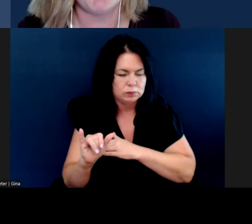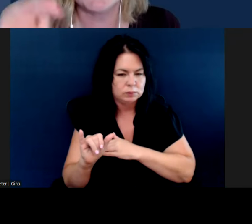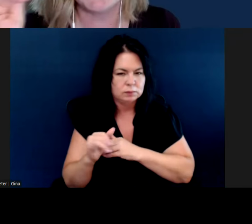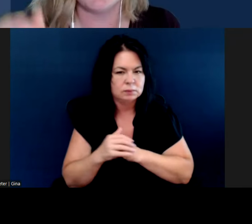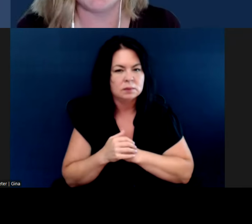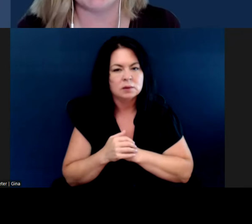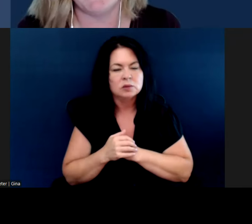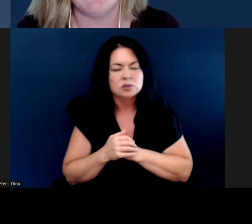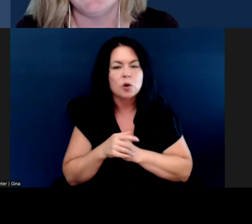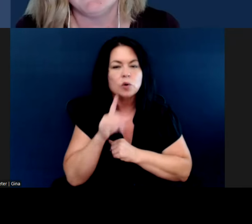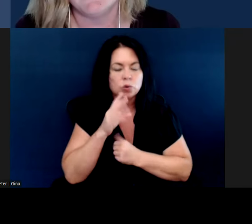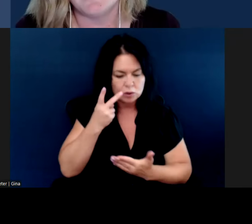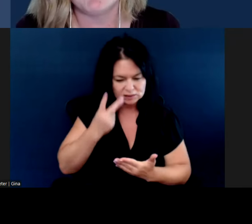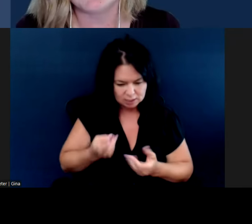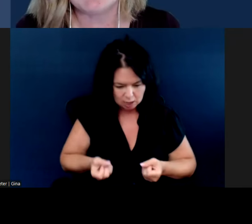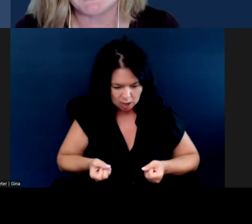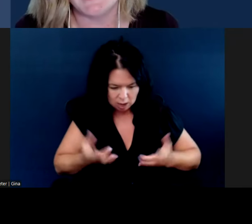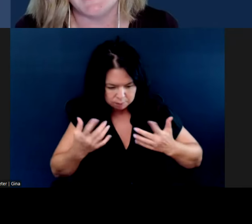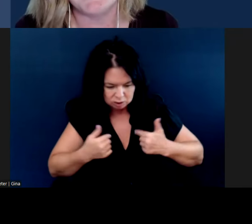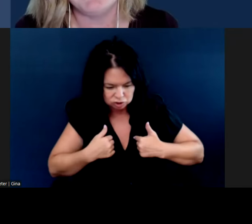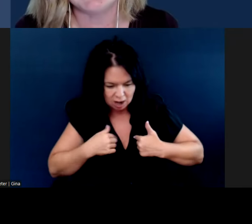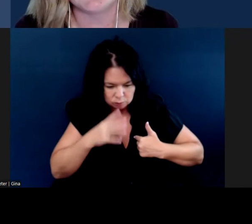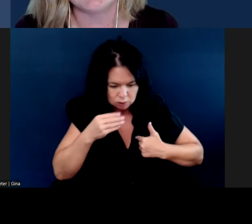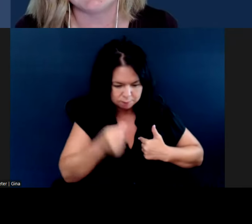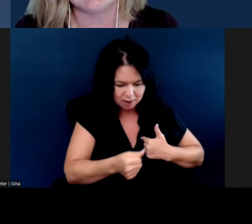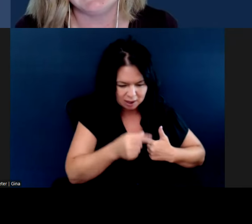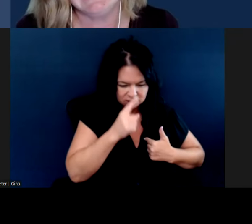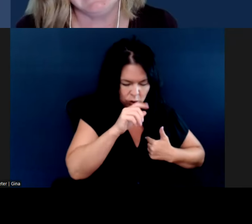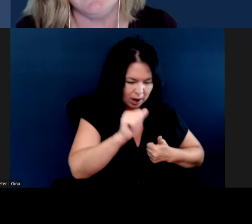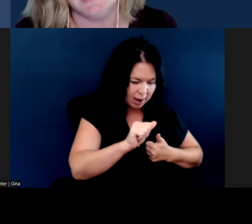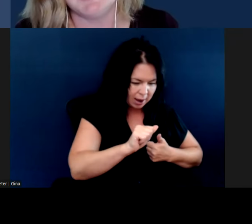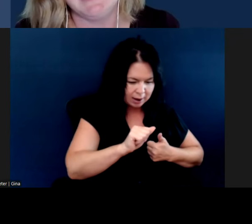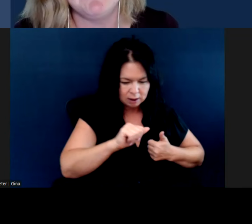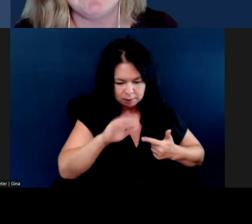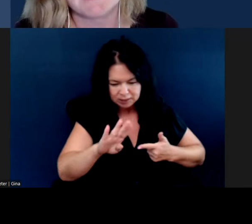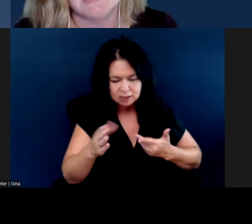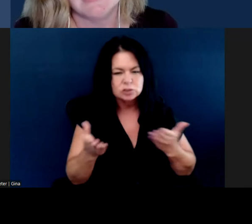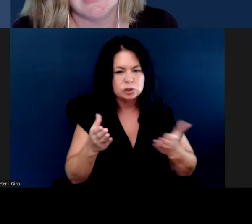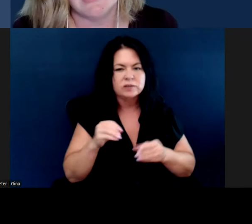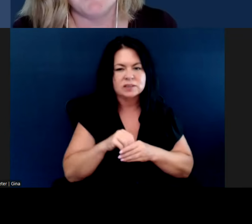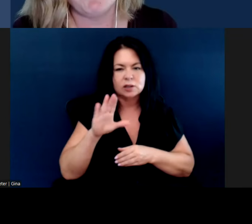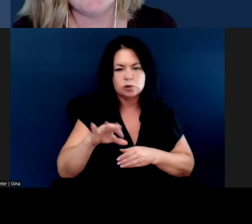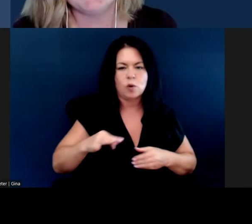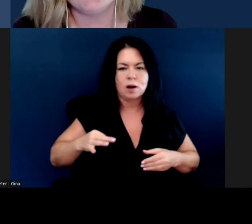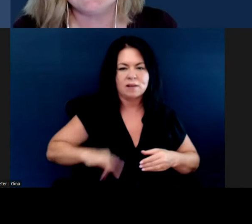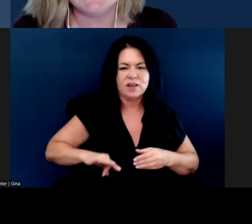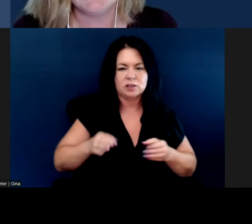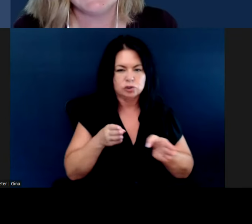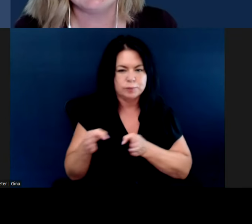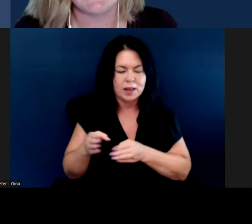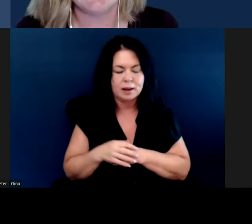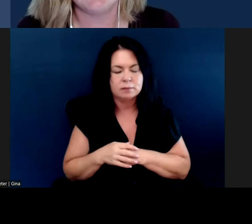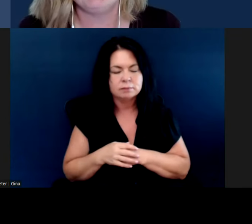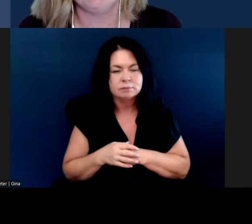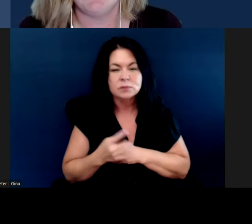the most you're going to pay for those Part A and B services in an Advantage plan. One difference here